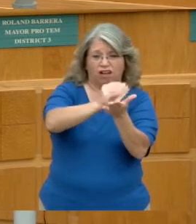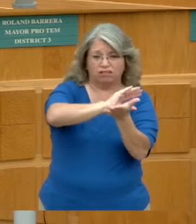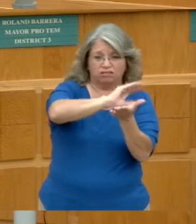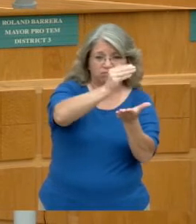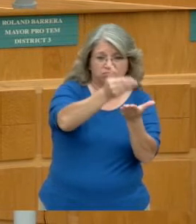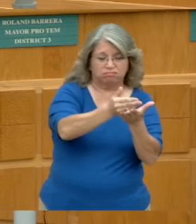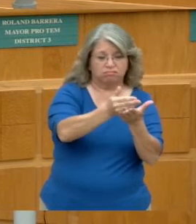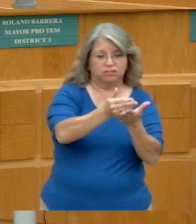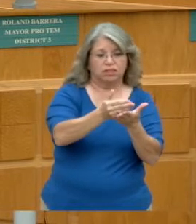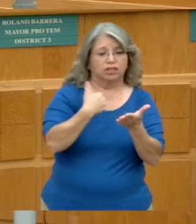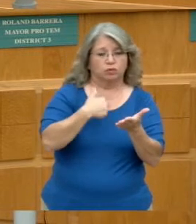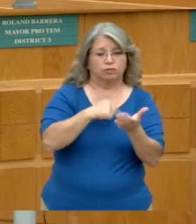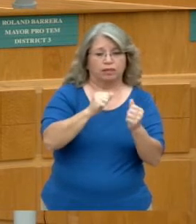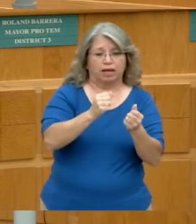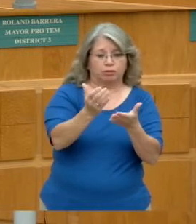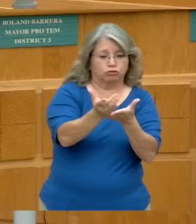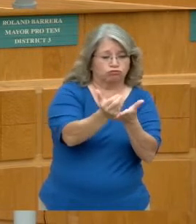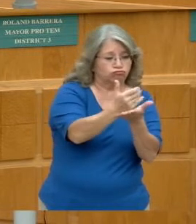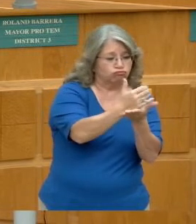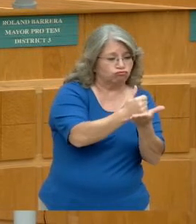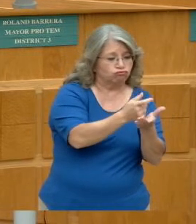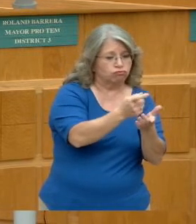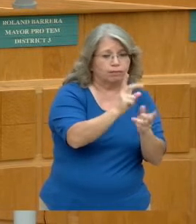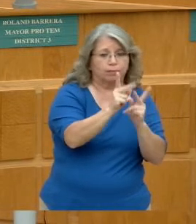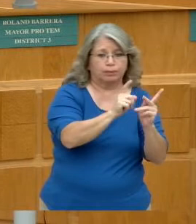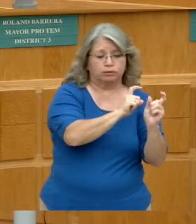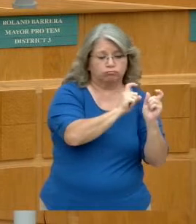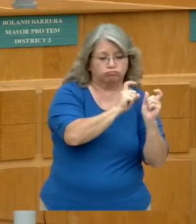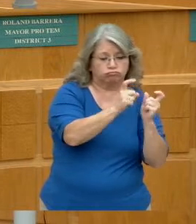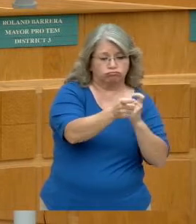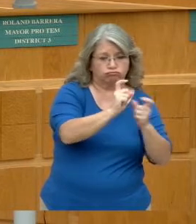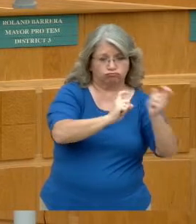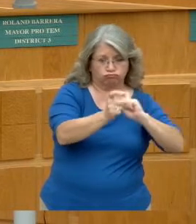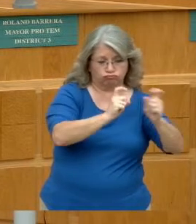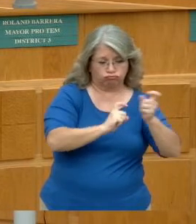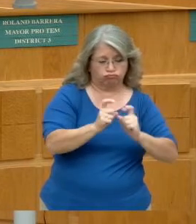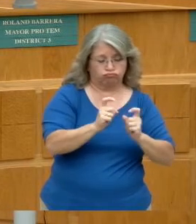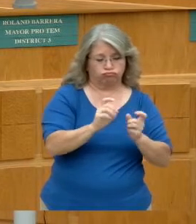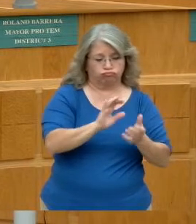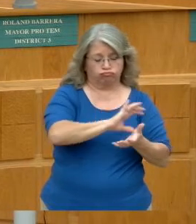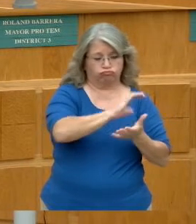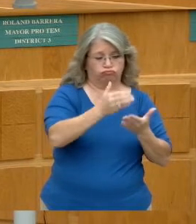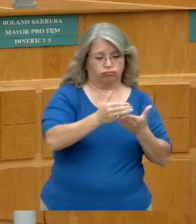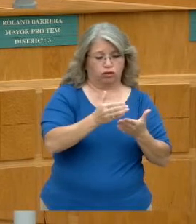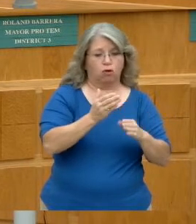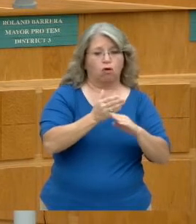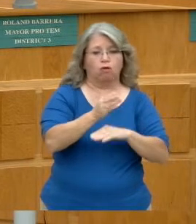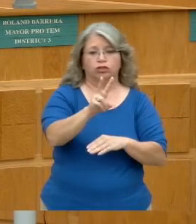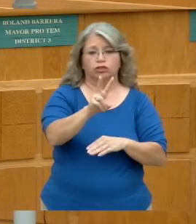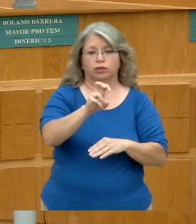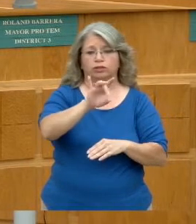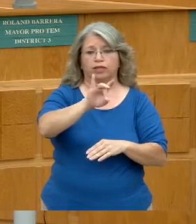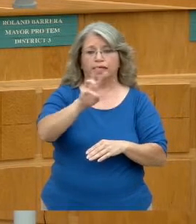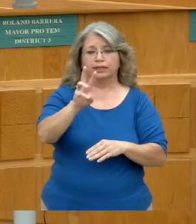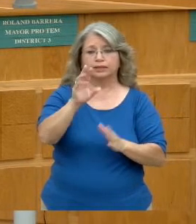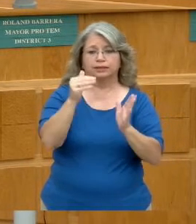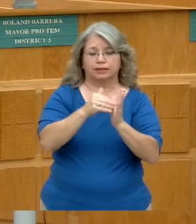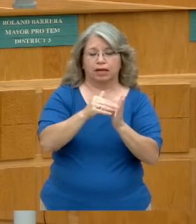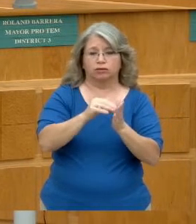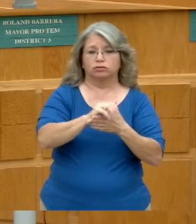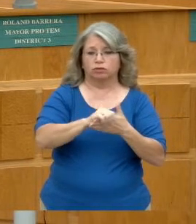of the graciousness and the kind-heartedness of the people in our county and our city and the Coastal Bend area, over